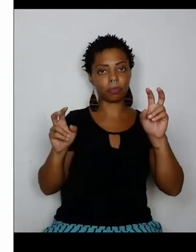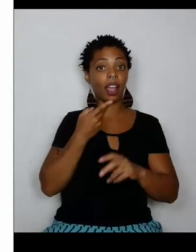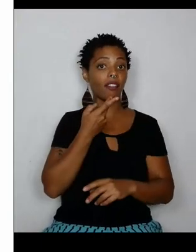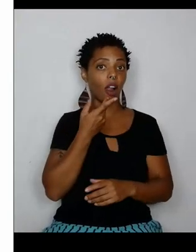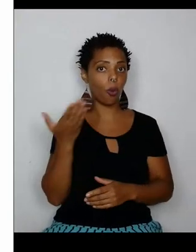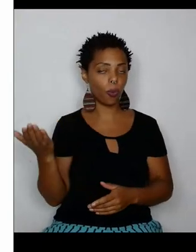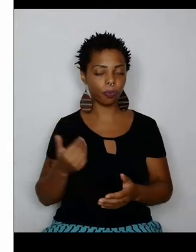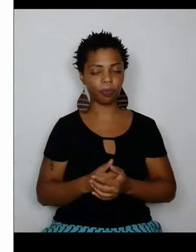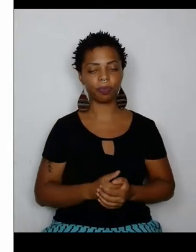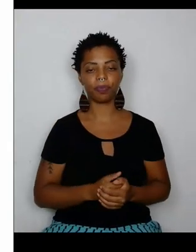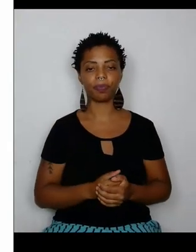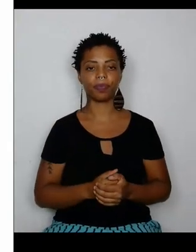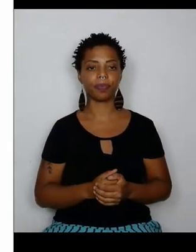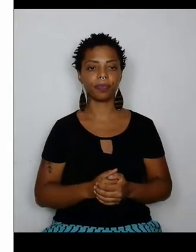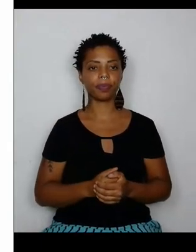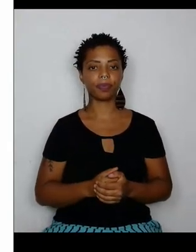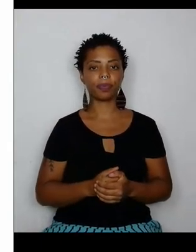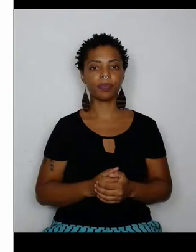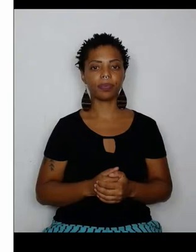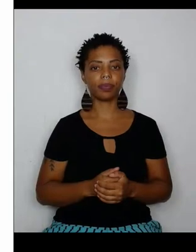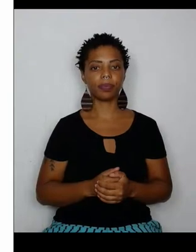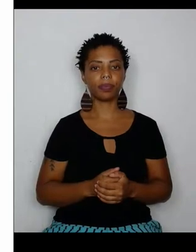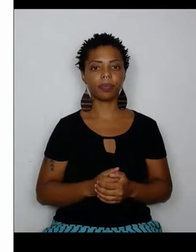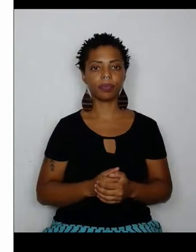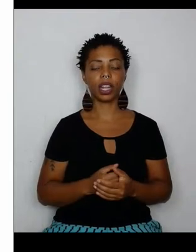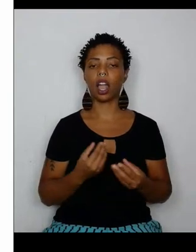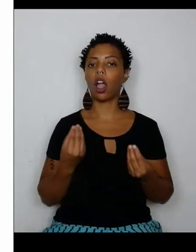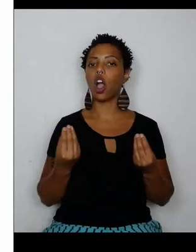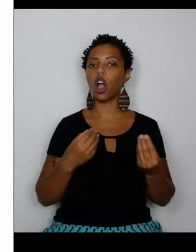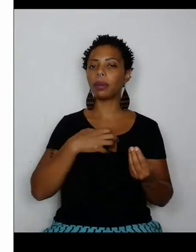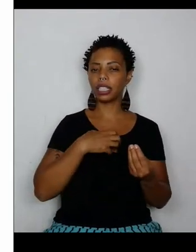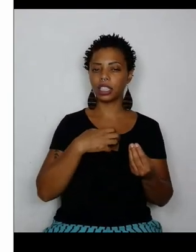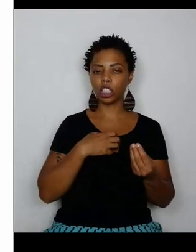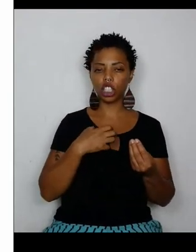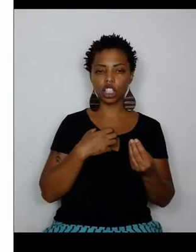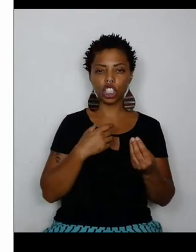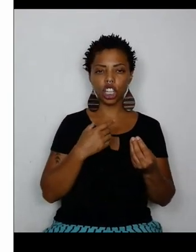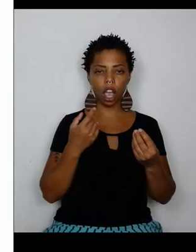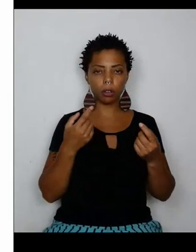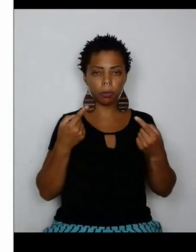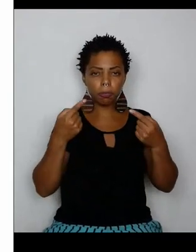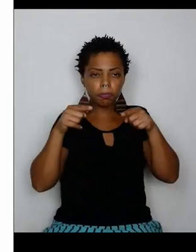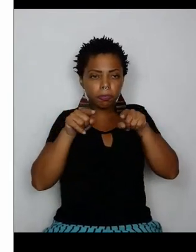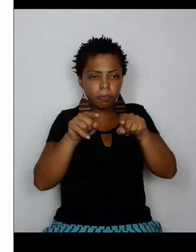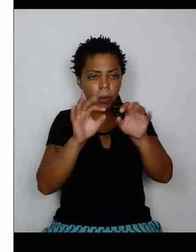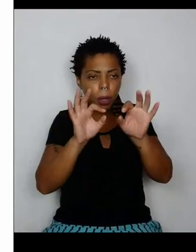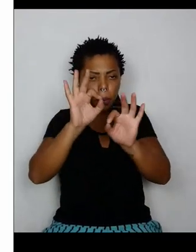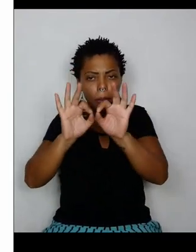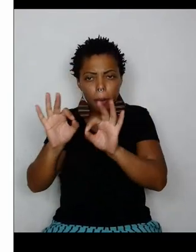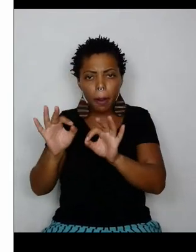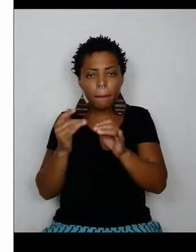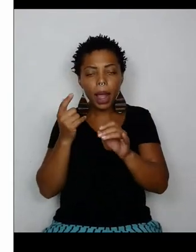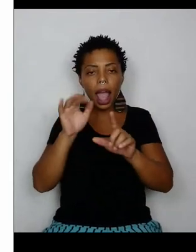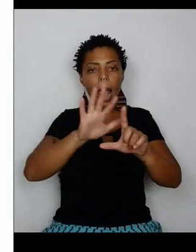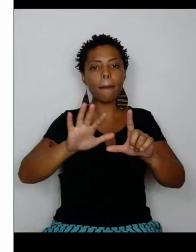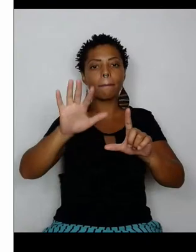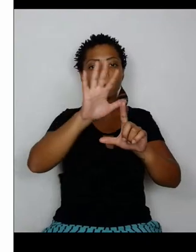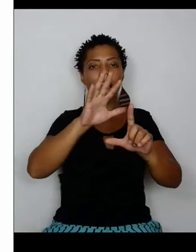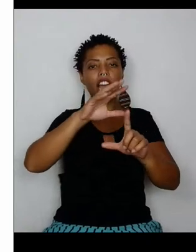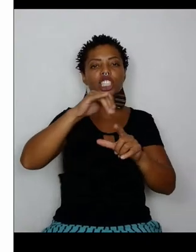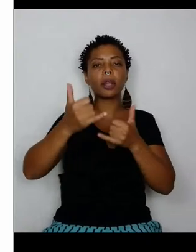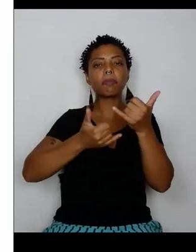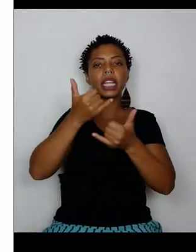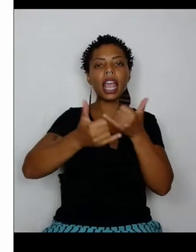as this symmetry suggests the image of a kaleidoscope implies not just a seamless flow of